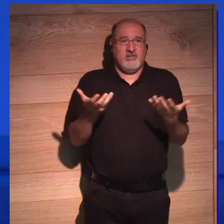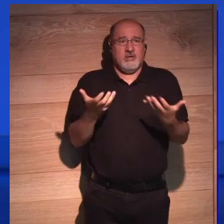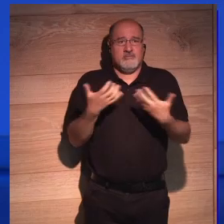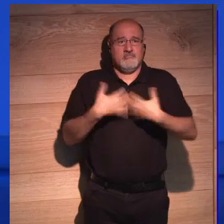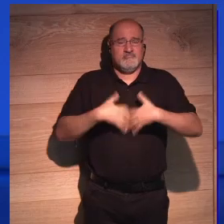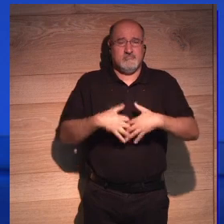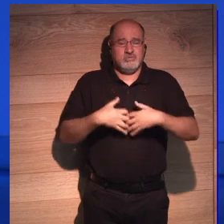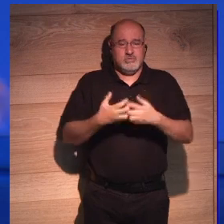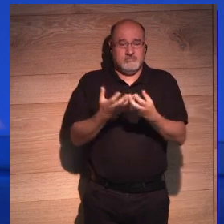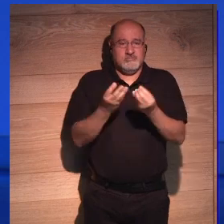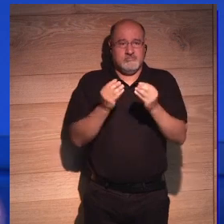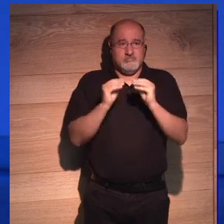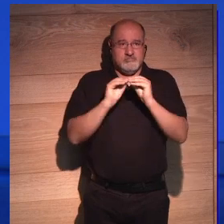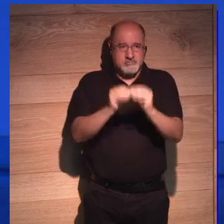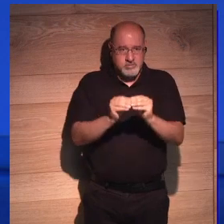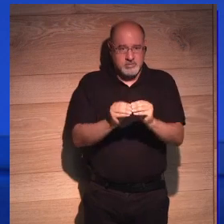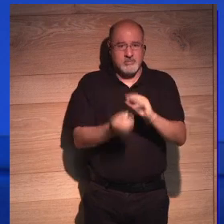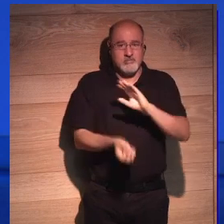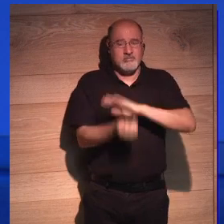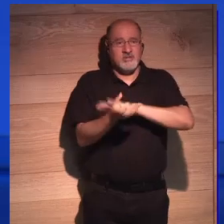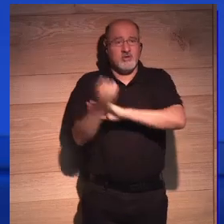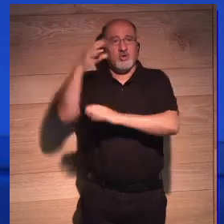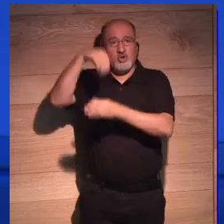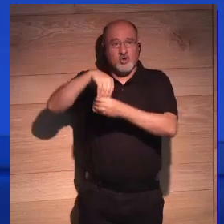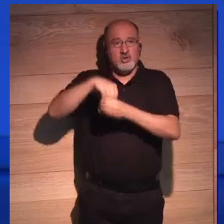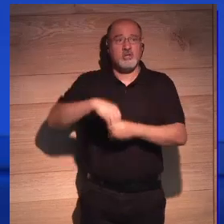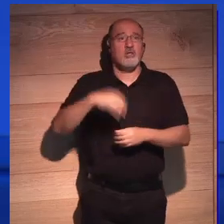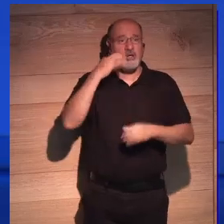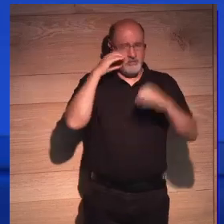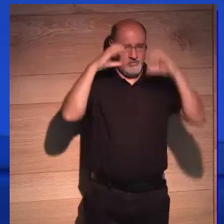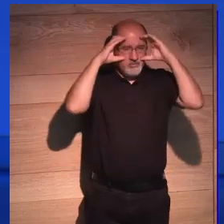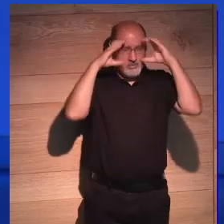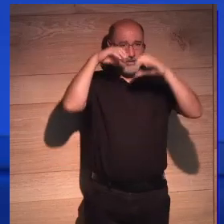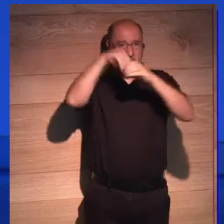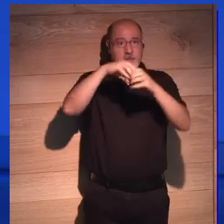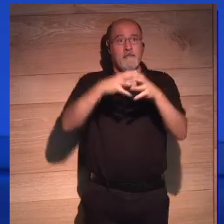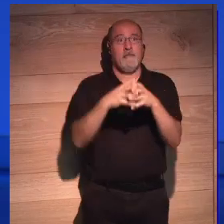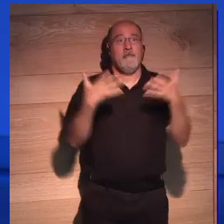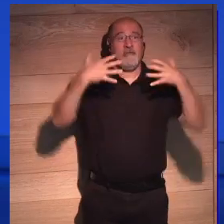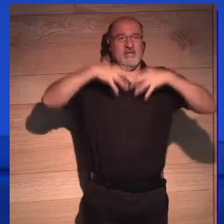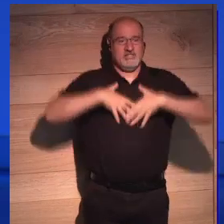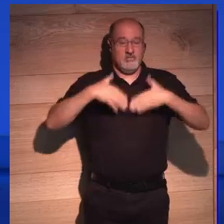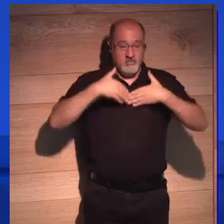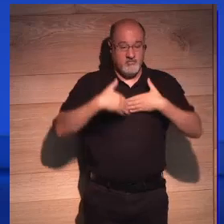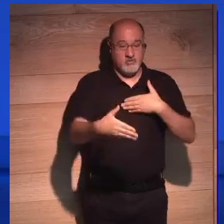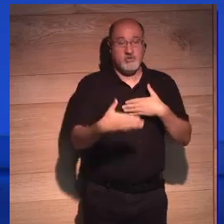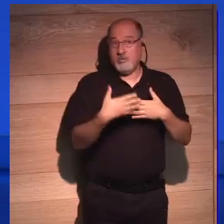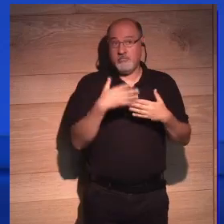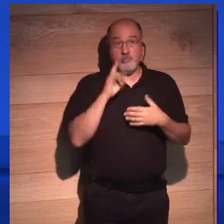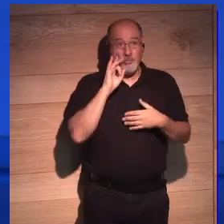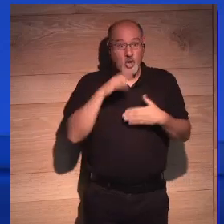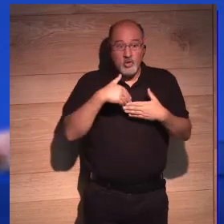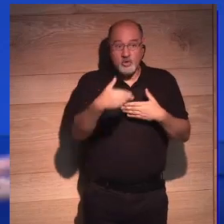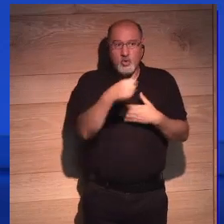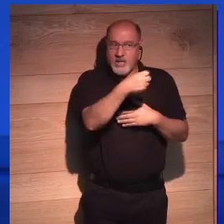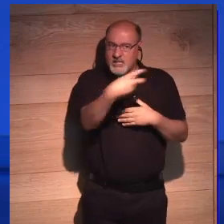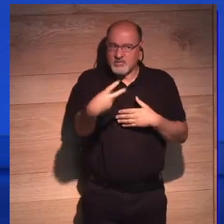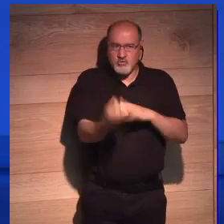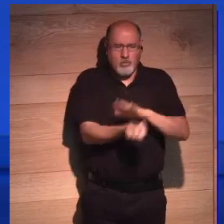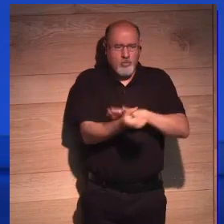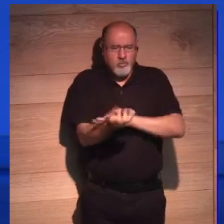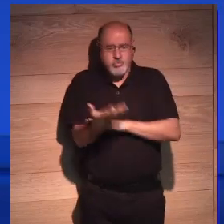programme is ongoing at the moment, and we're going to start to see some really interesting results from organisations ranging from Aardman to the Royal